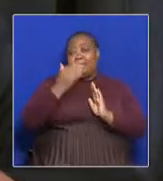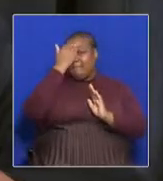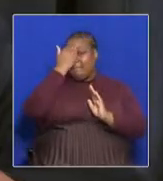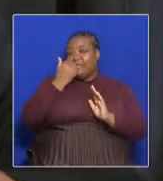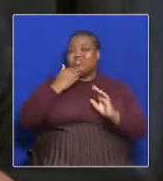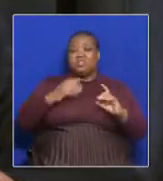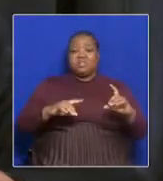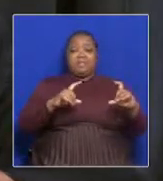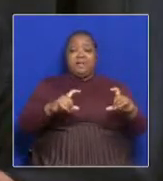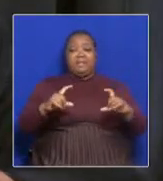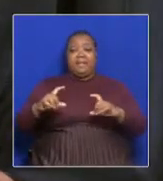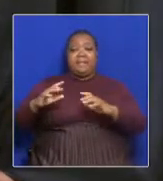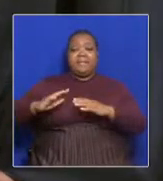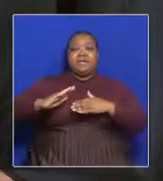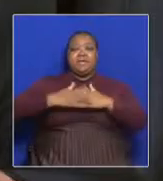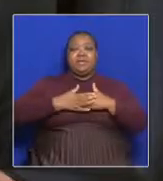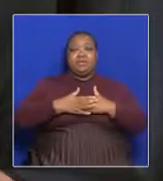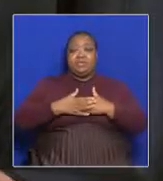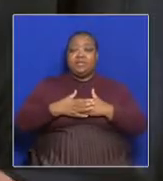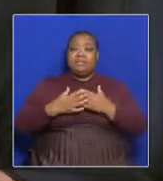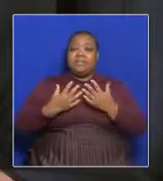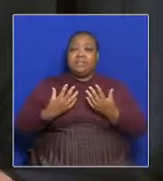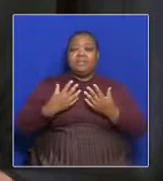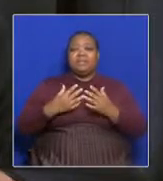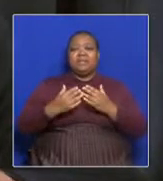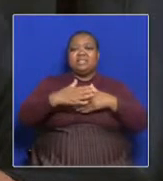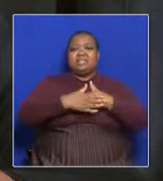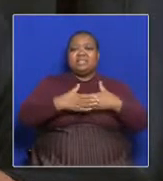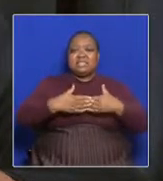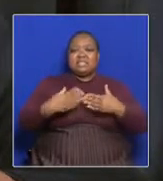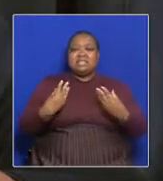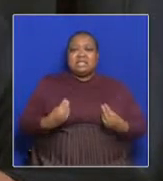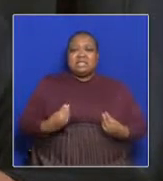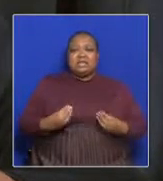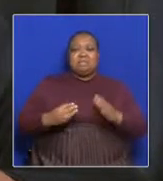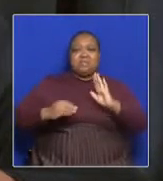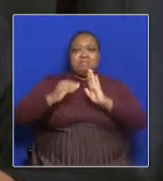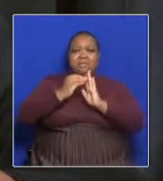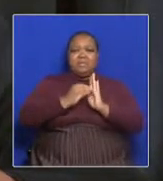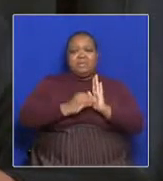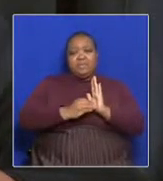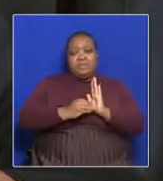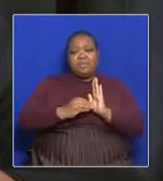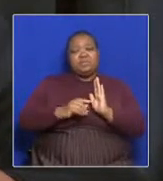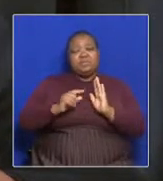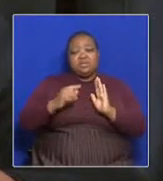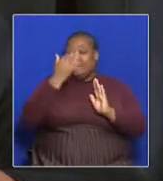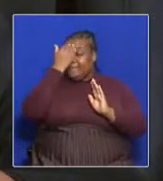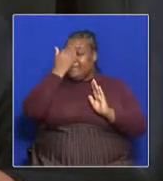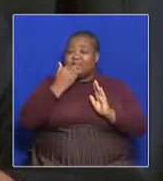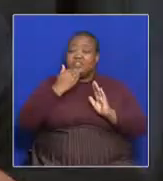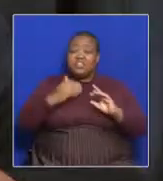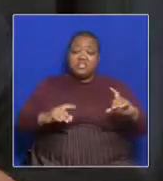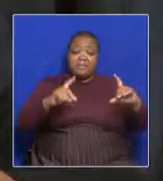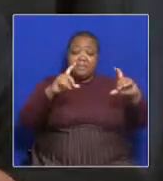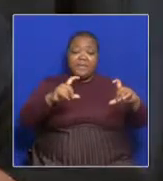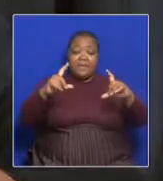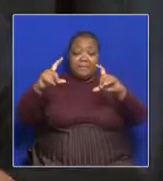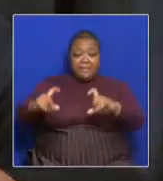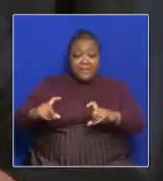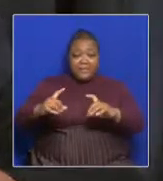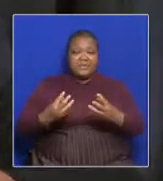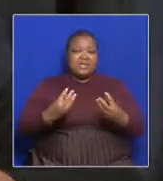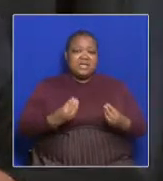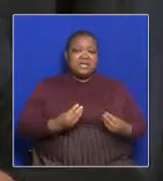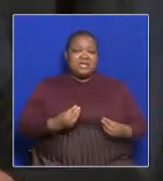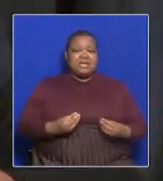record the serial number. That's what I'm suggesting to you, that you record and you take pictures, including pictures on a number of the seal that you have